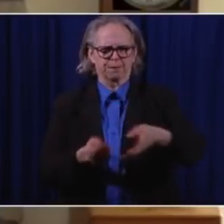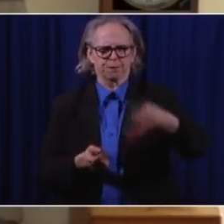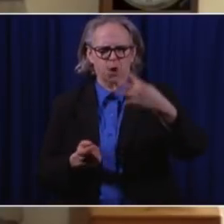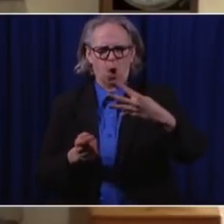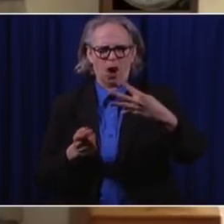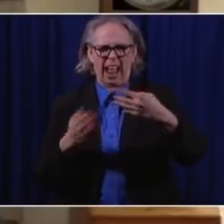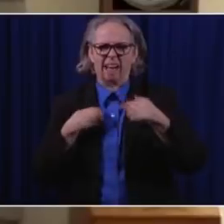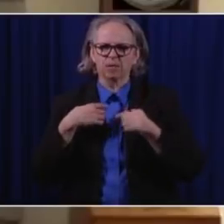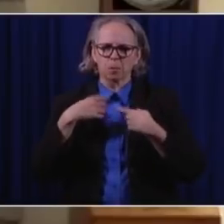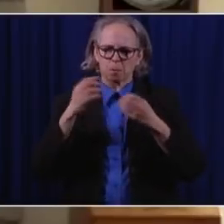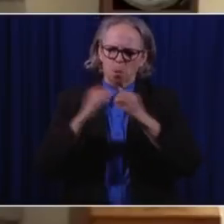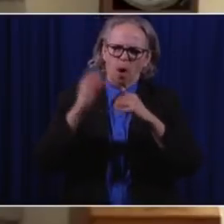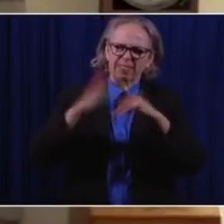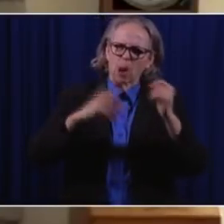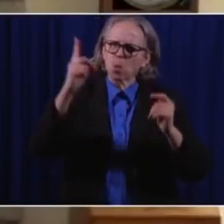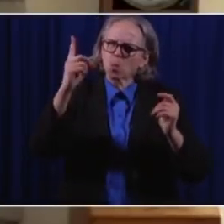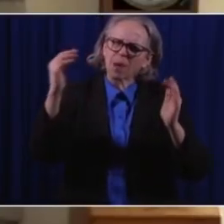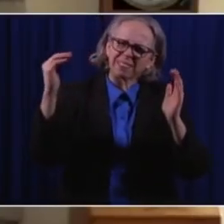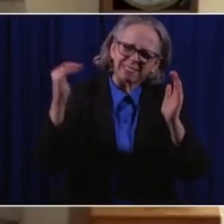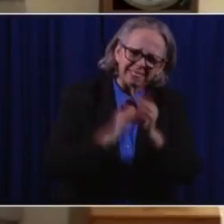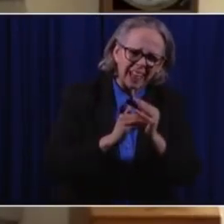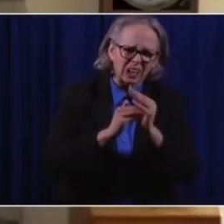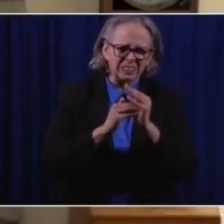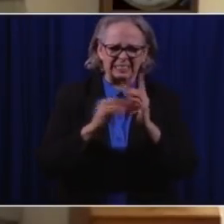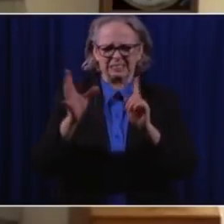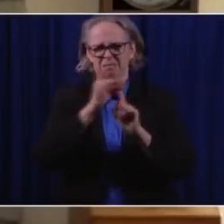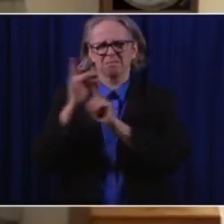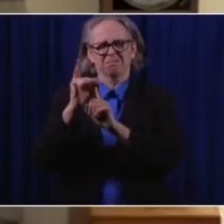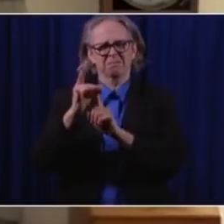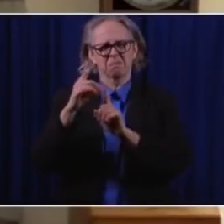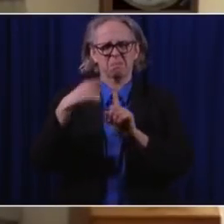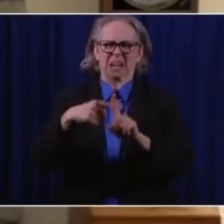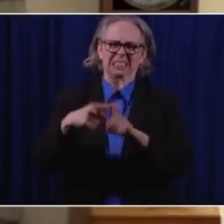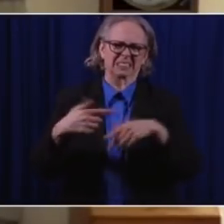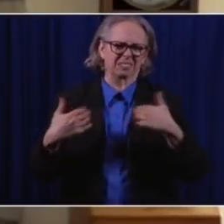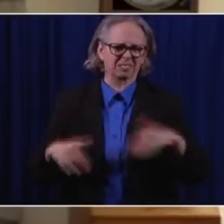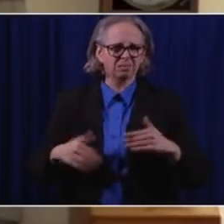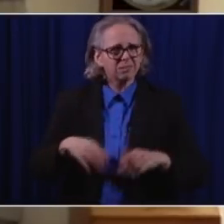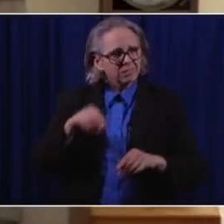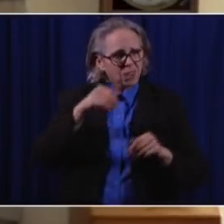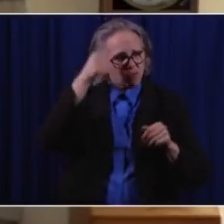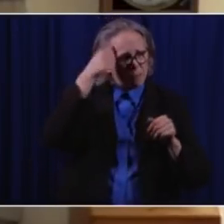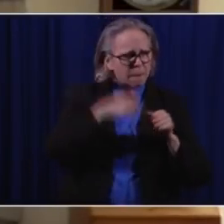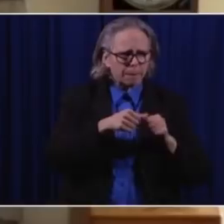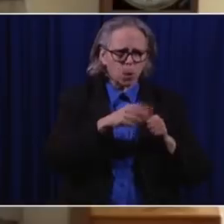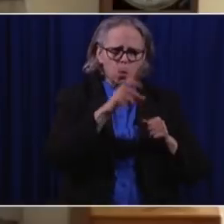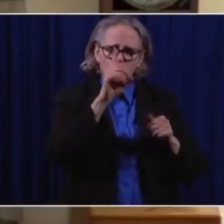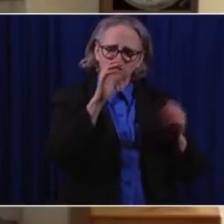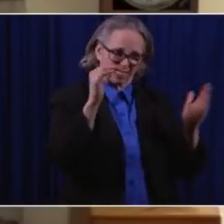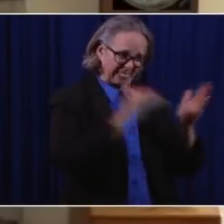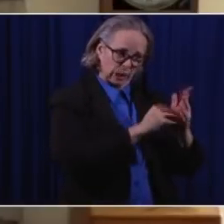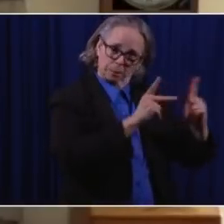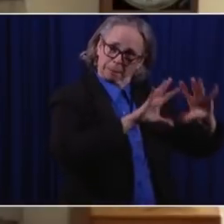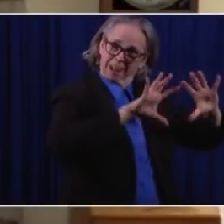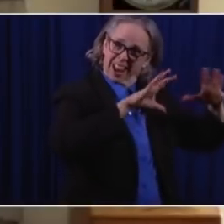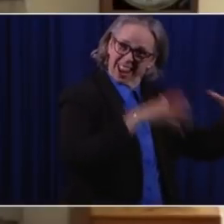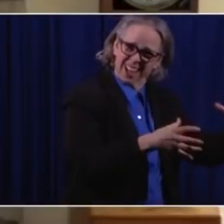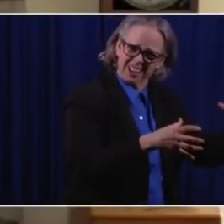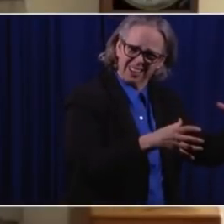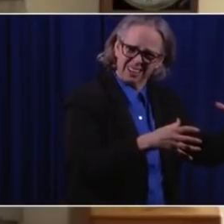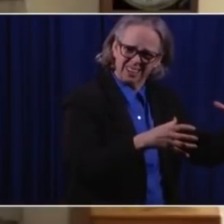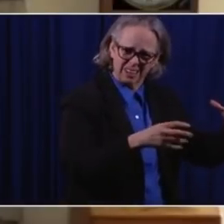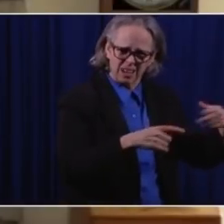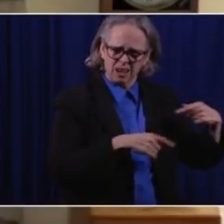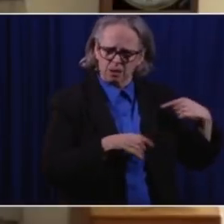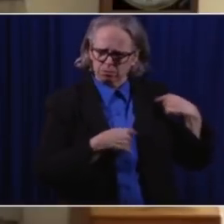So just doing the math, what that means is that in the last 2 weeks, 1